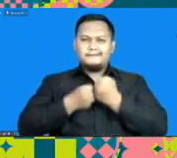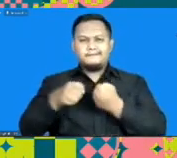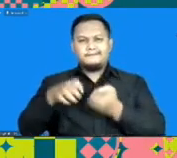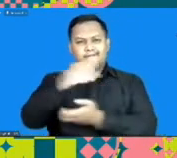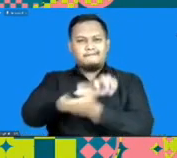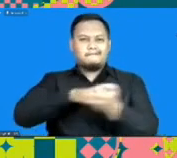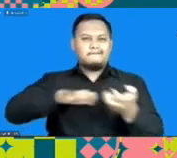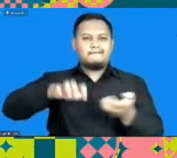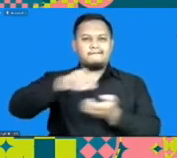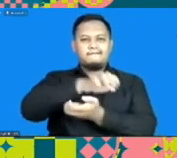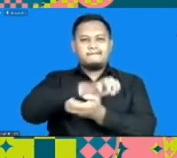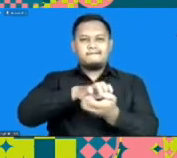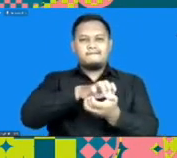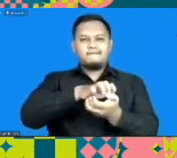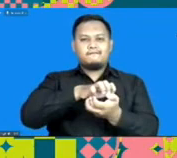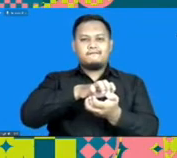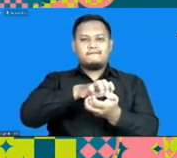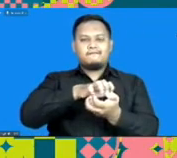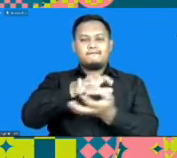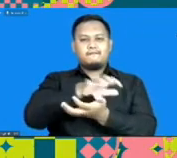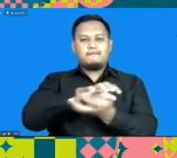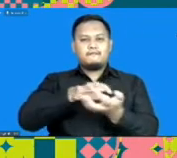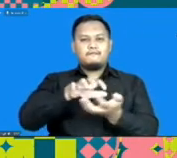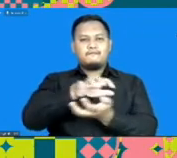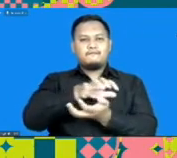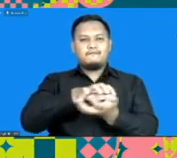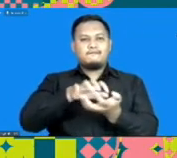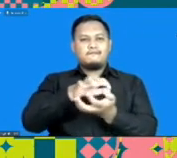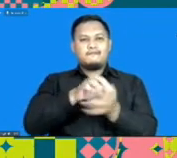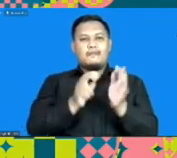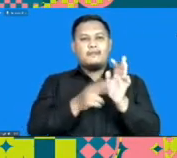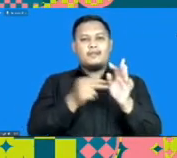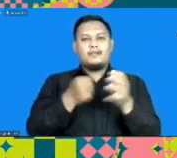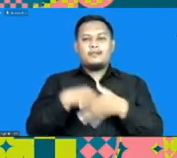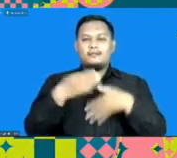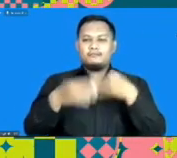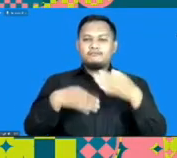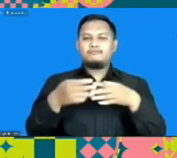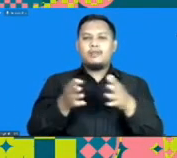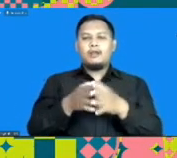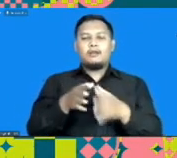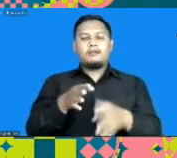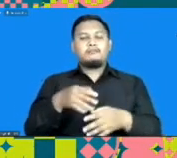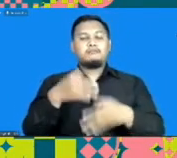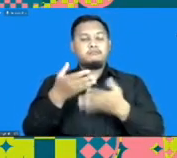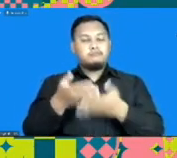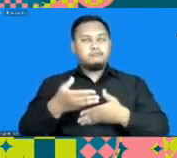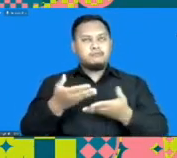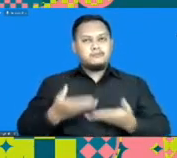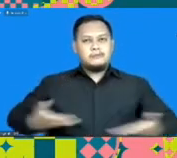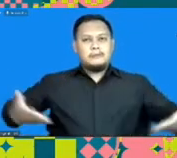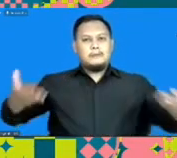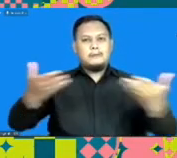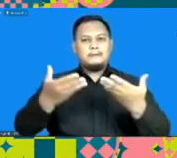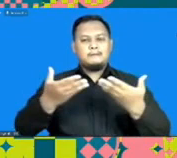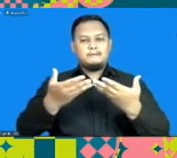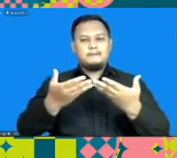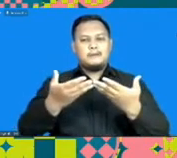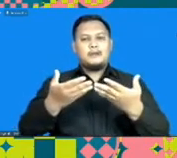and economic value creation and social justice. And so what you're talking about, a value creation and values, yes, creation. Yes. Yes.